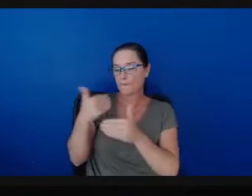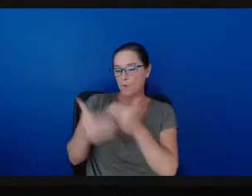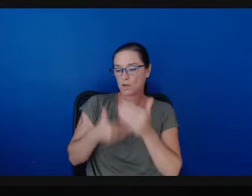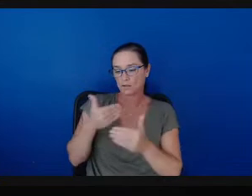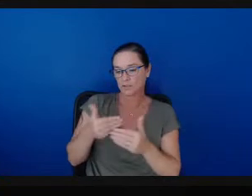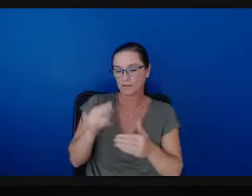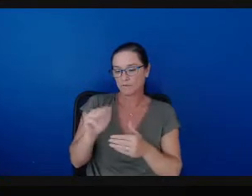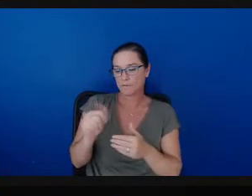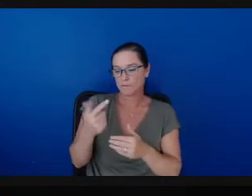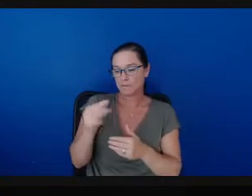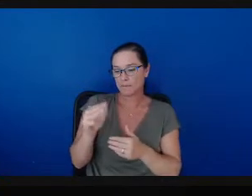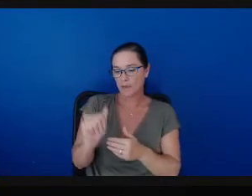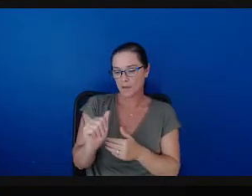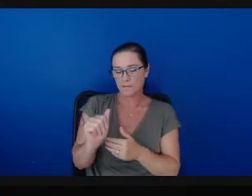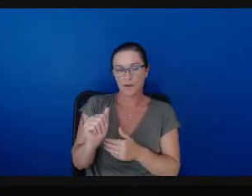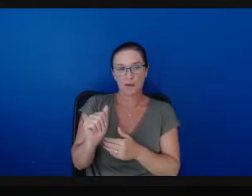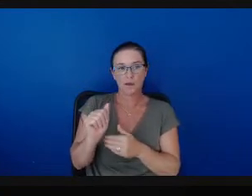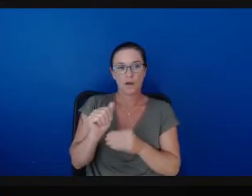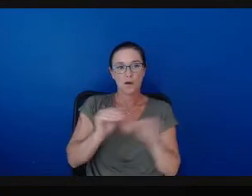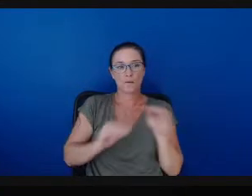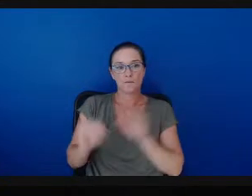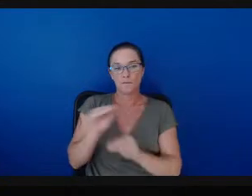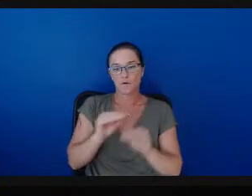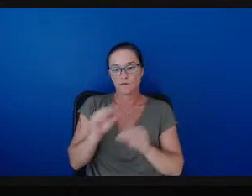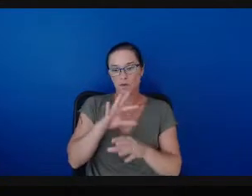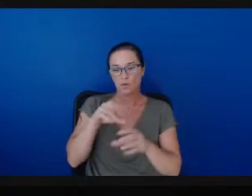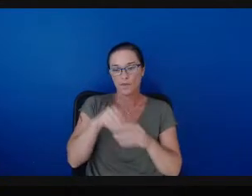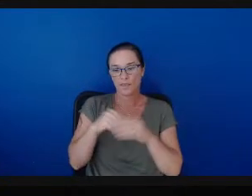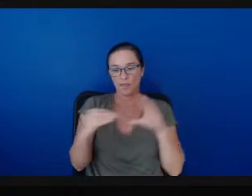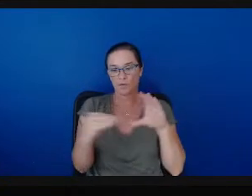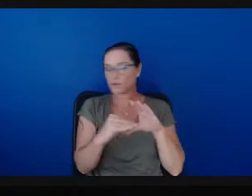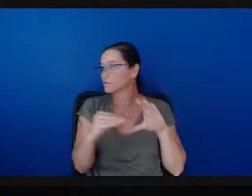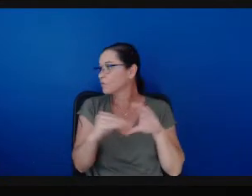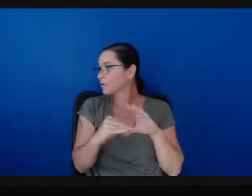magma moving within a reservoir at depth.